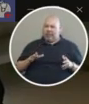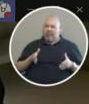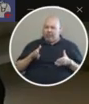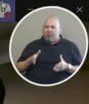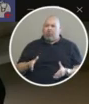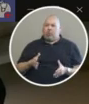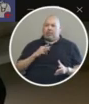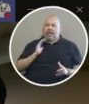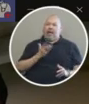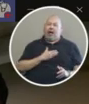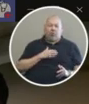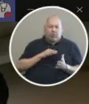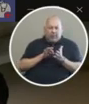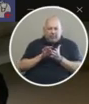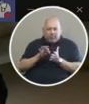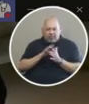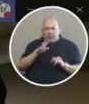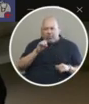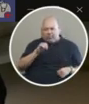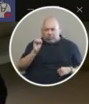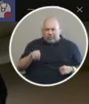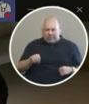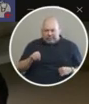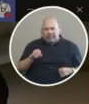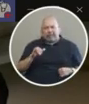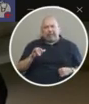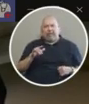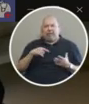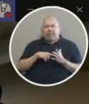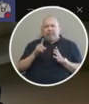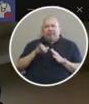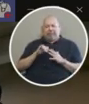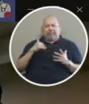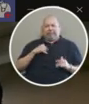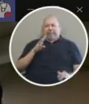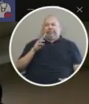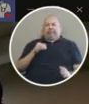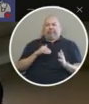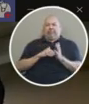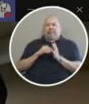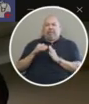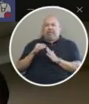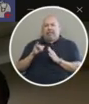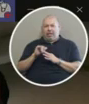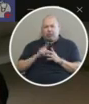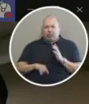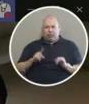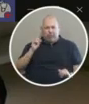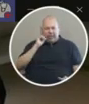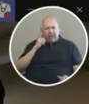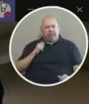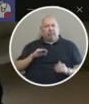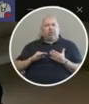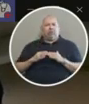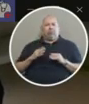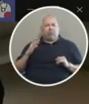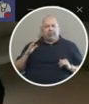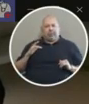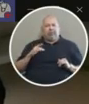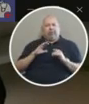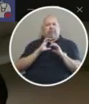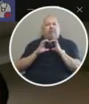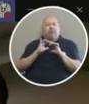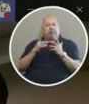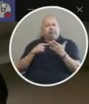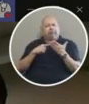Our inventory out there, about 40% of it is with a pavement condition index of 60 and below, and that's what you're hearing from the community. The